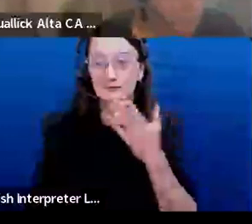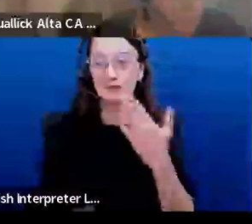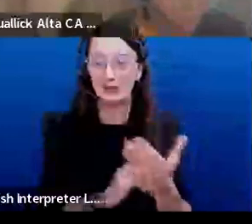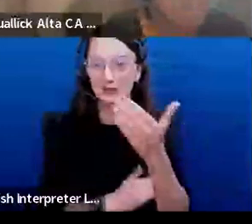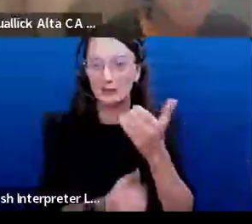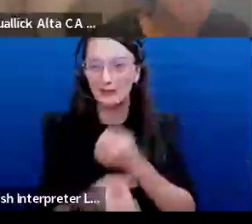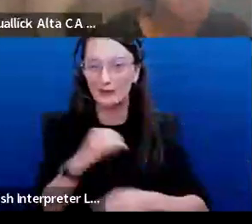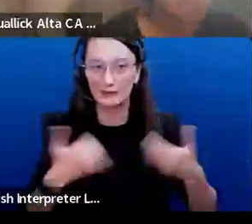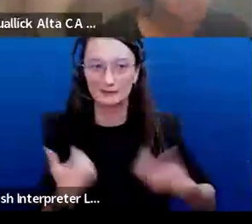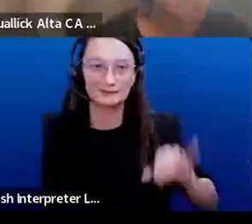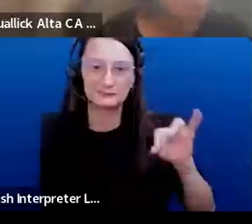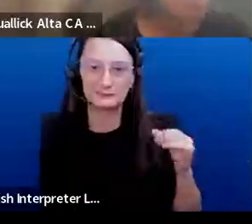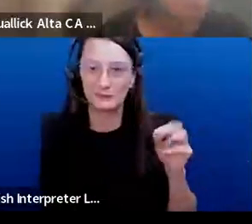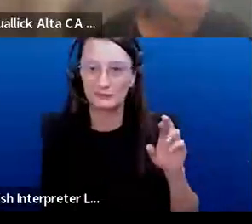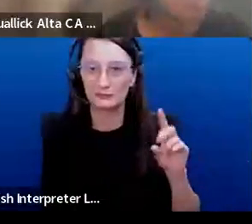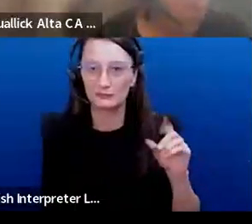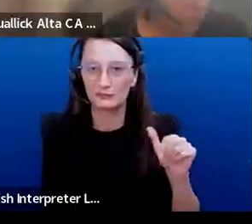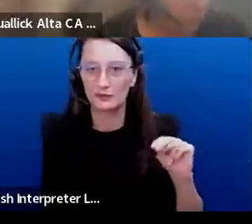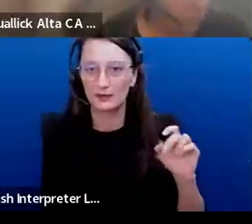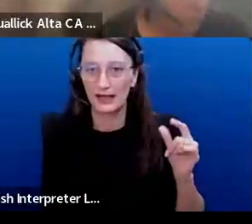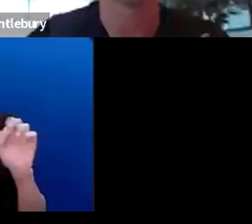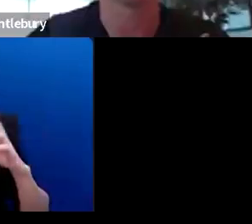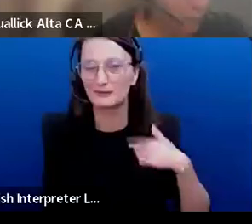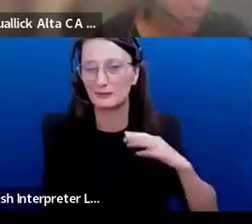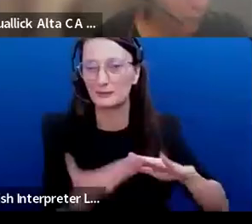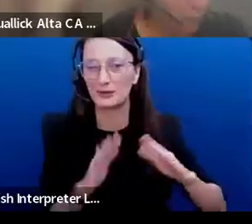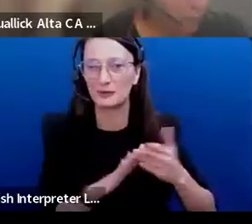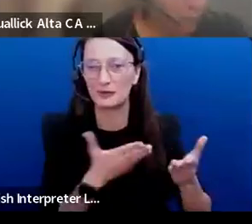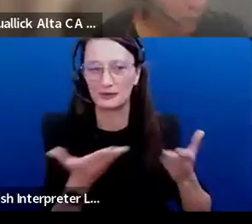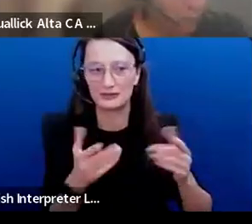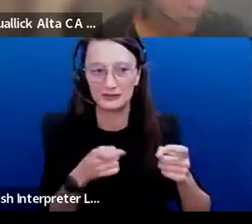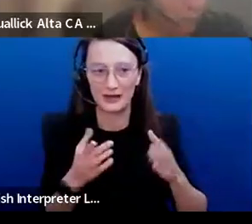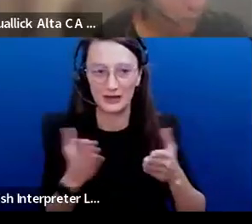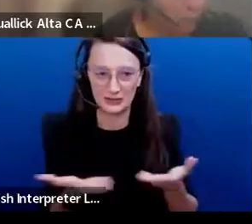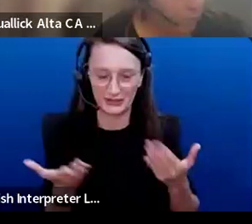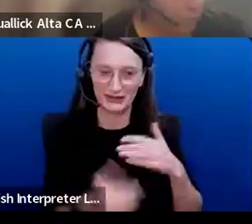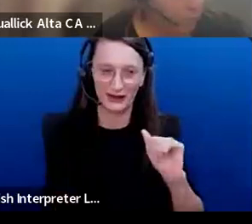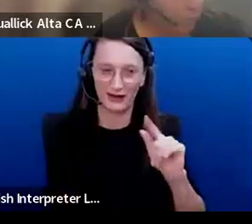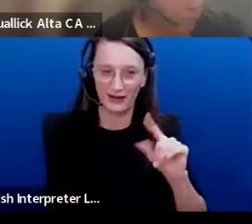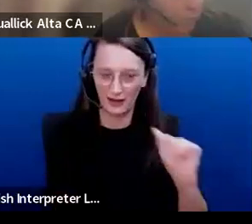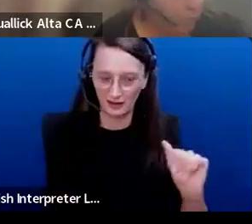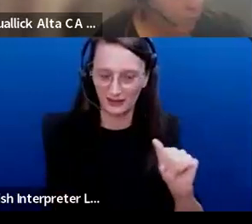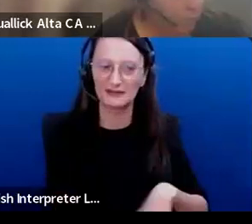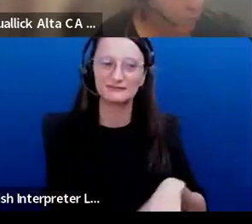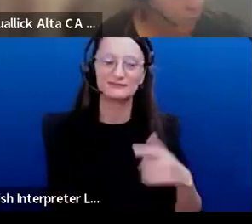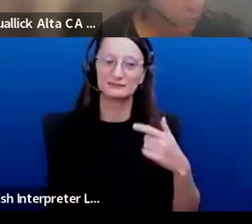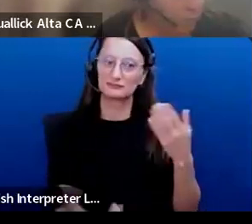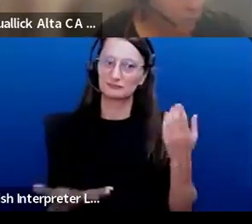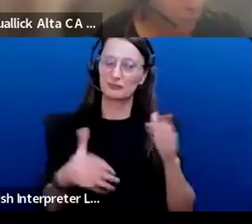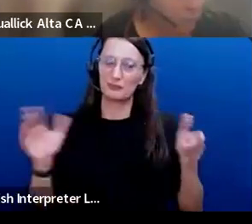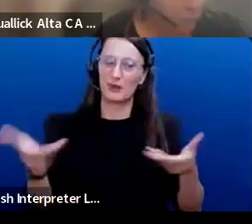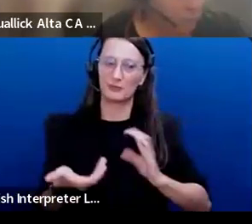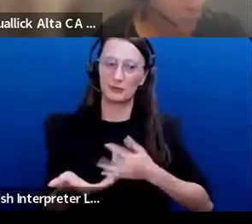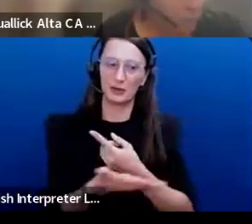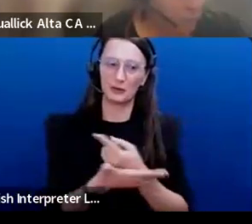Jordan Eller. I'm one of the community services manager here at Alta Regional Center, and welcome to our weekly vendor